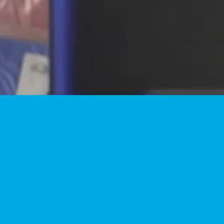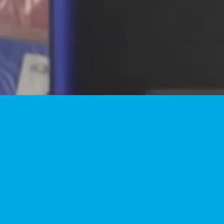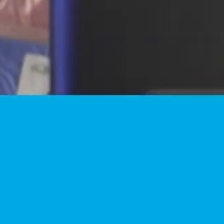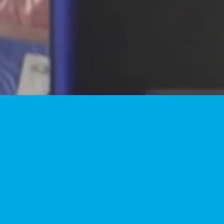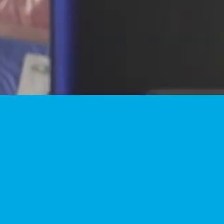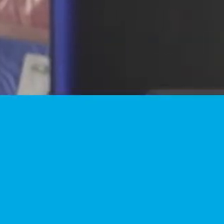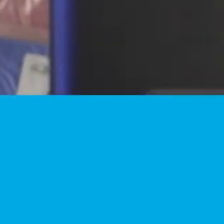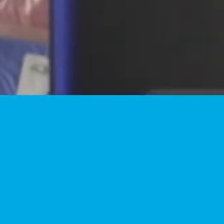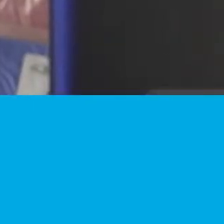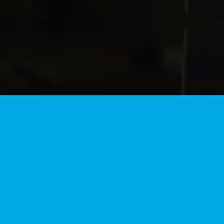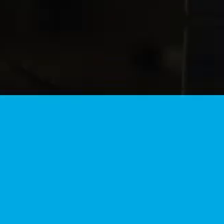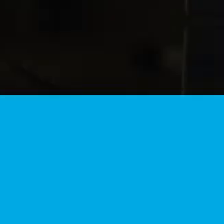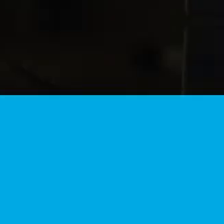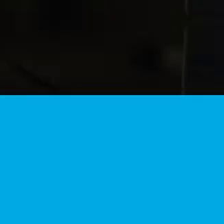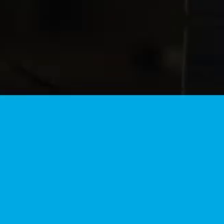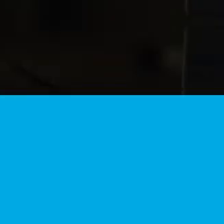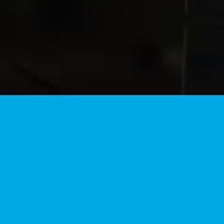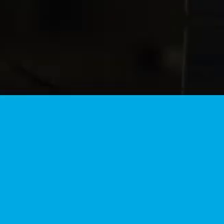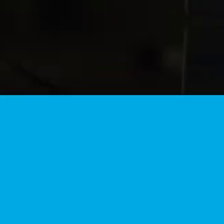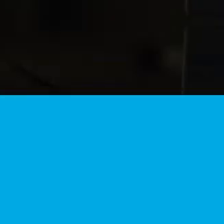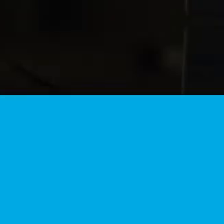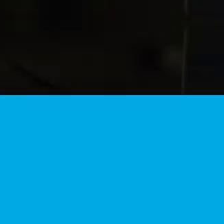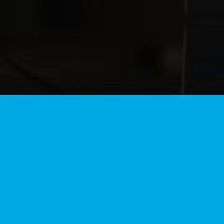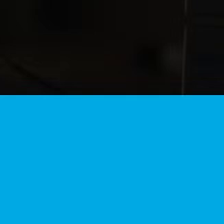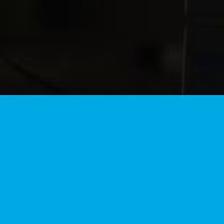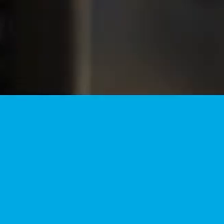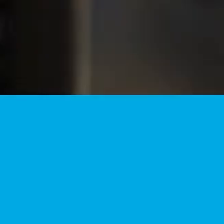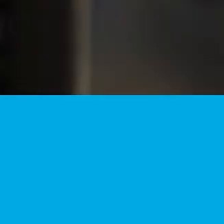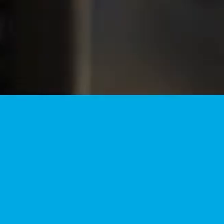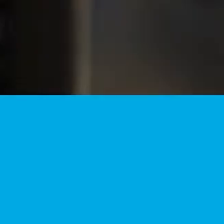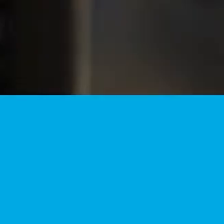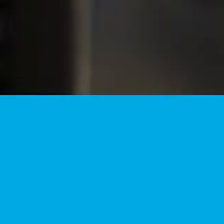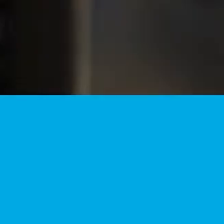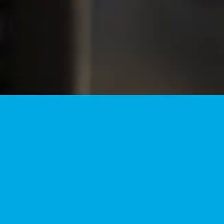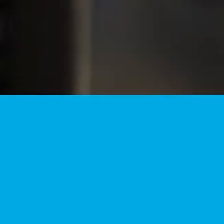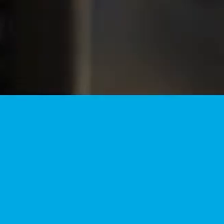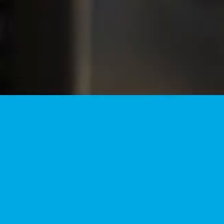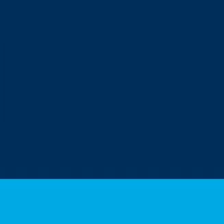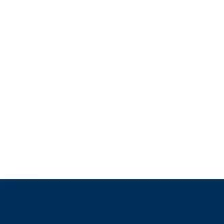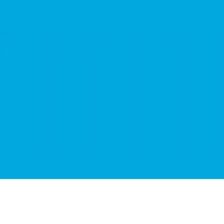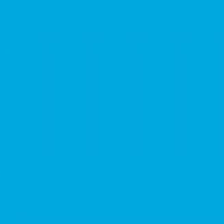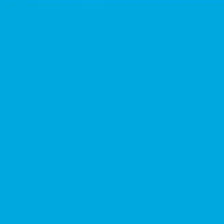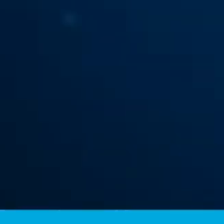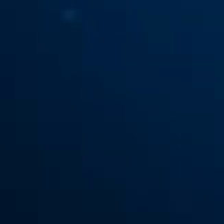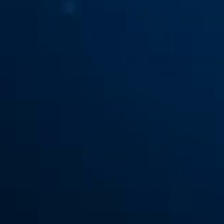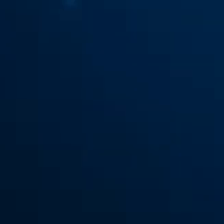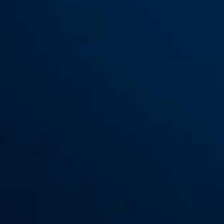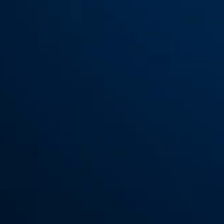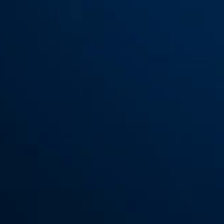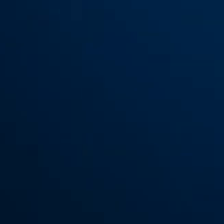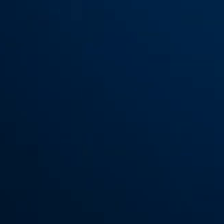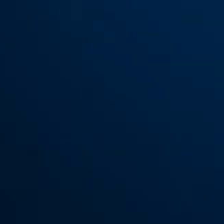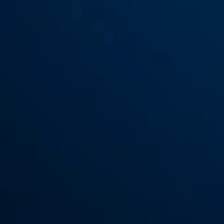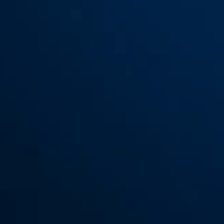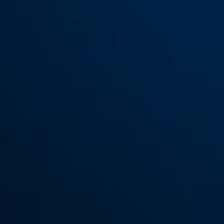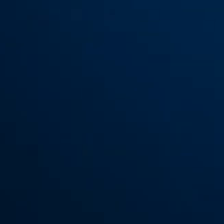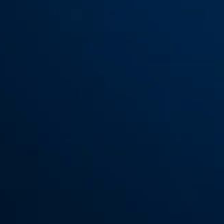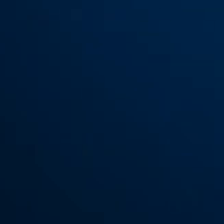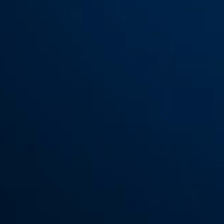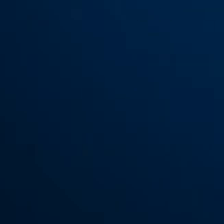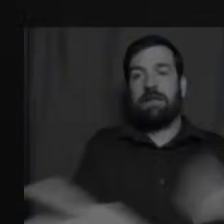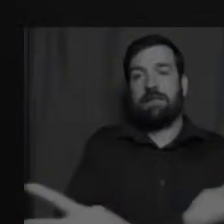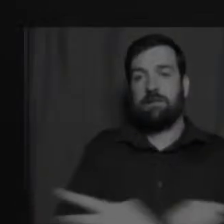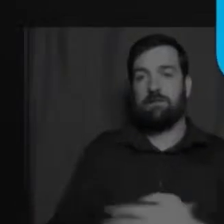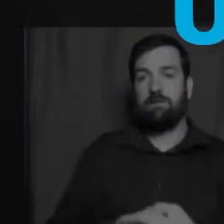tools in gastrointestinal care, offering a faster recovery and life-changing outcomes. Wednesday at 8 a.m.